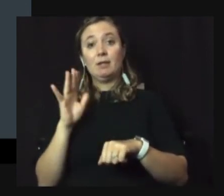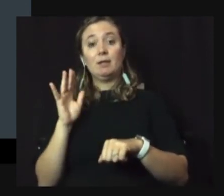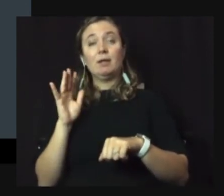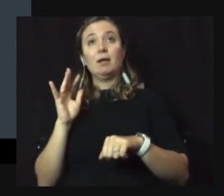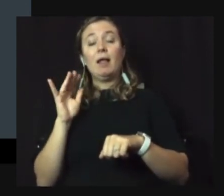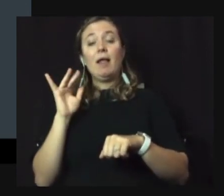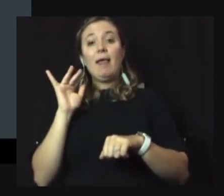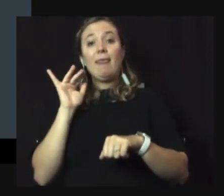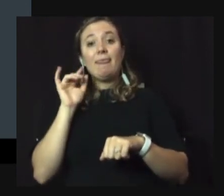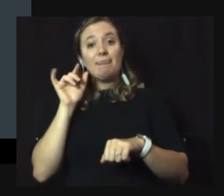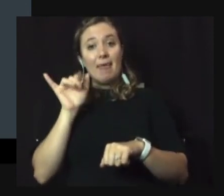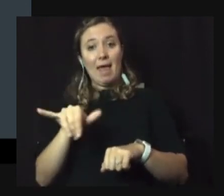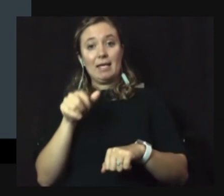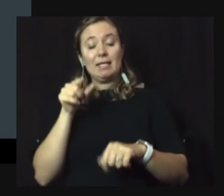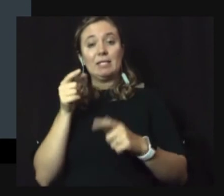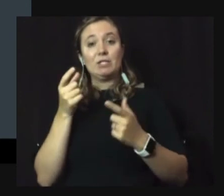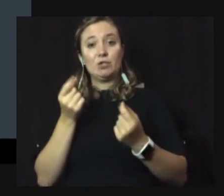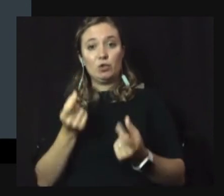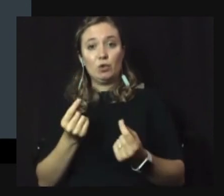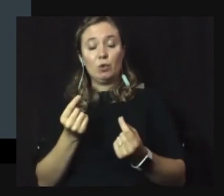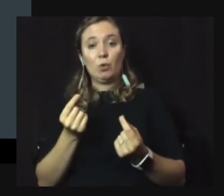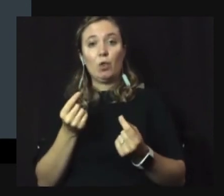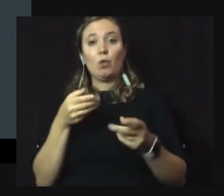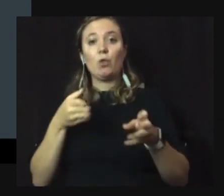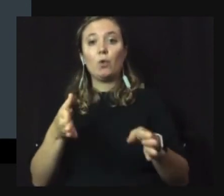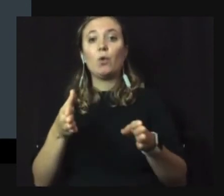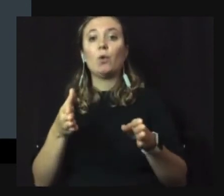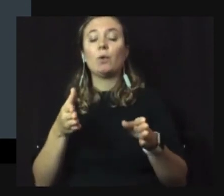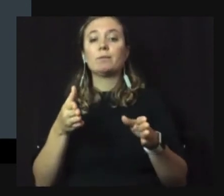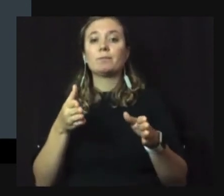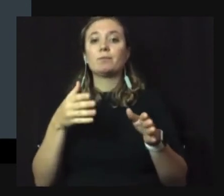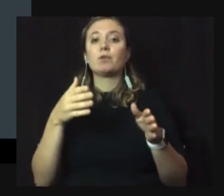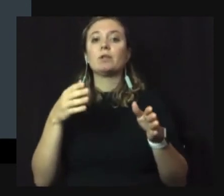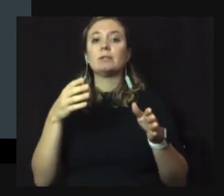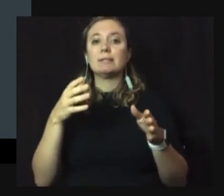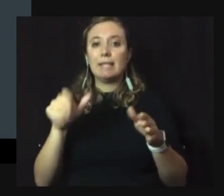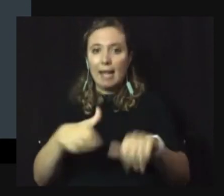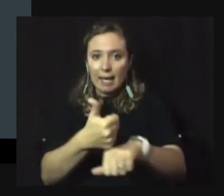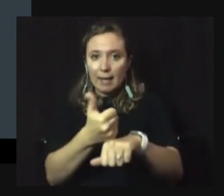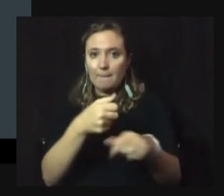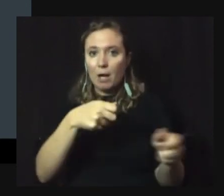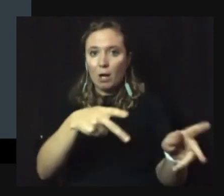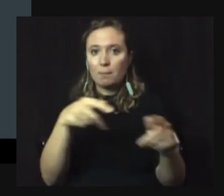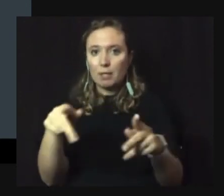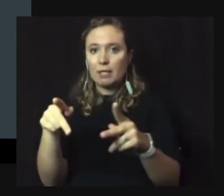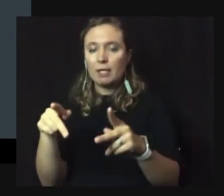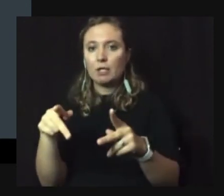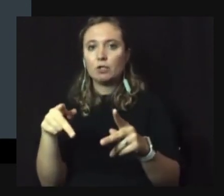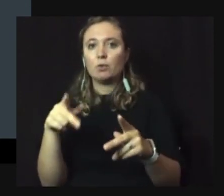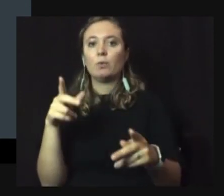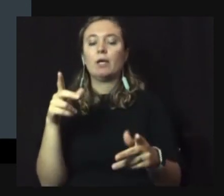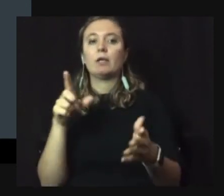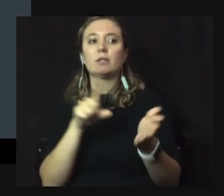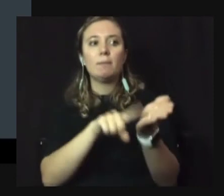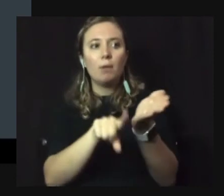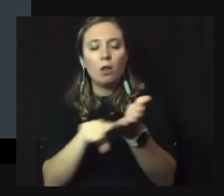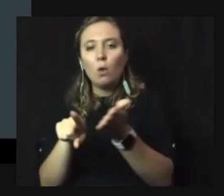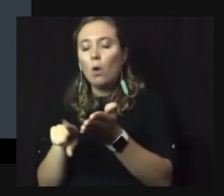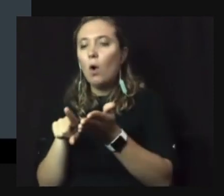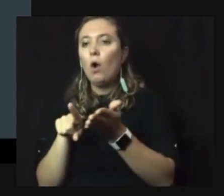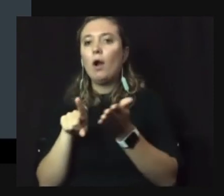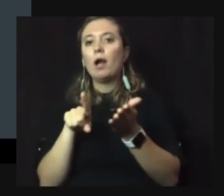this is done through creating opportunities for yourself to explore, to commit, to